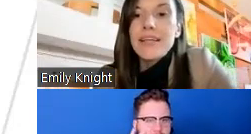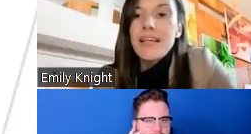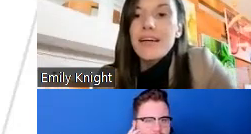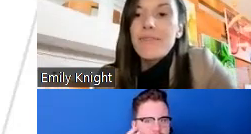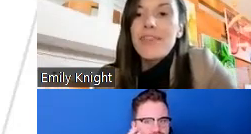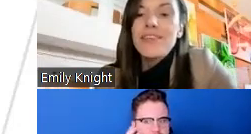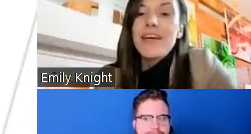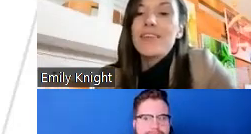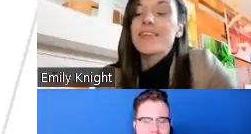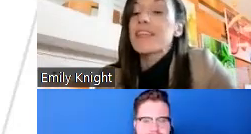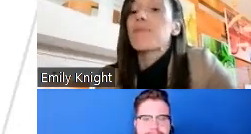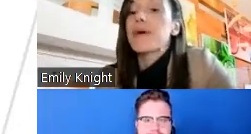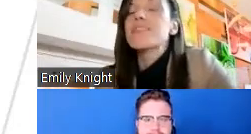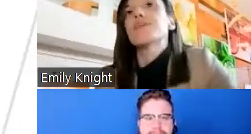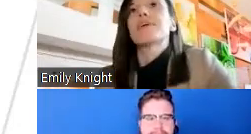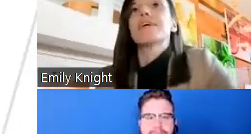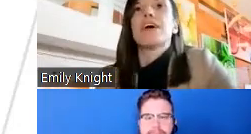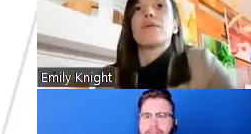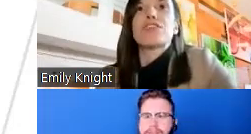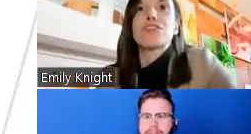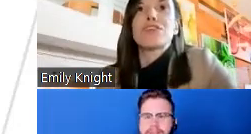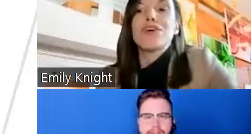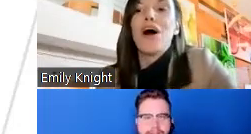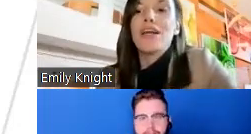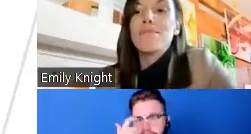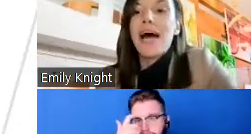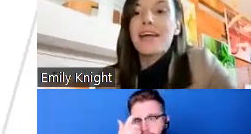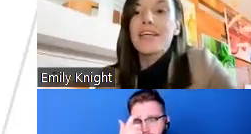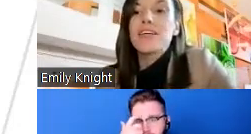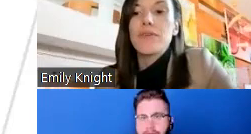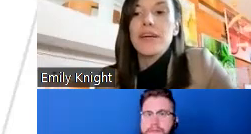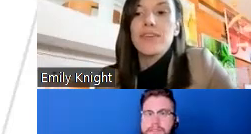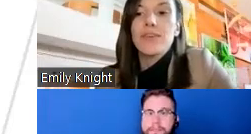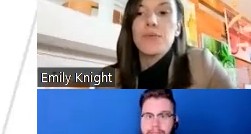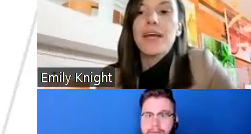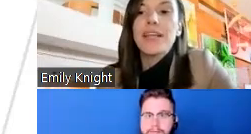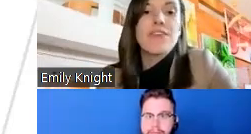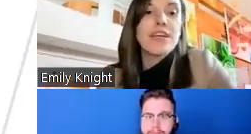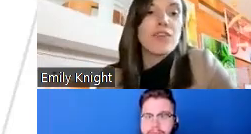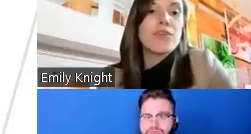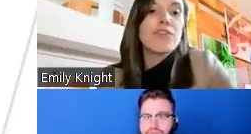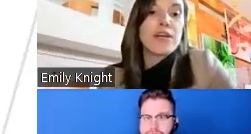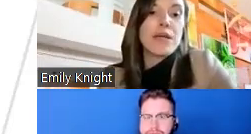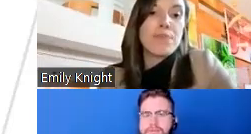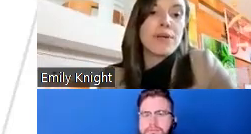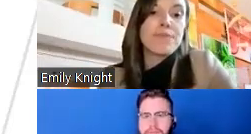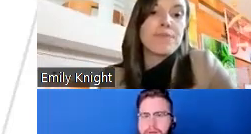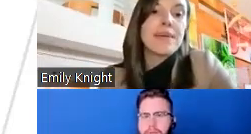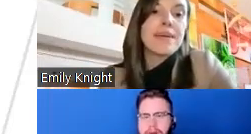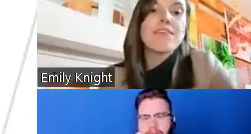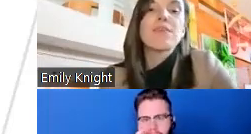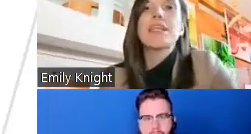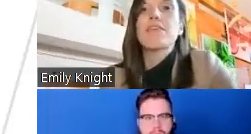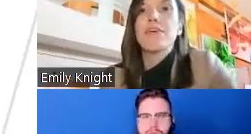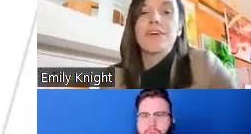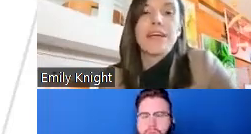And this tells us that the brains of typically developing children automatically notice when the videos move like people,